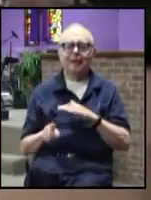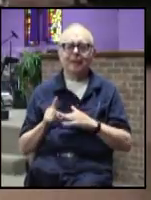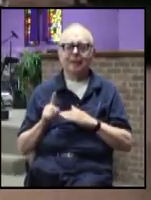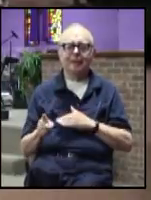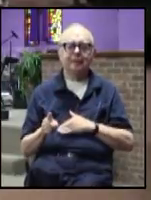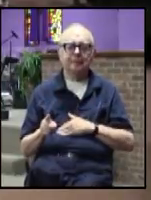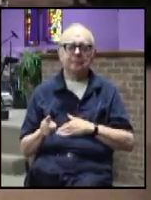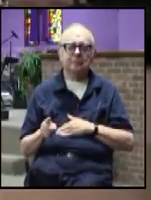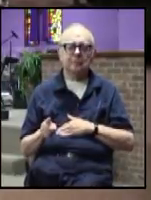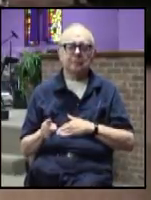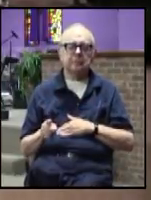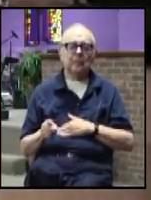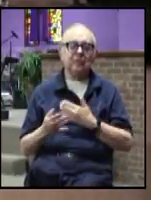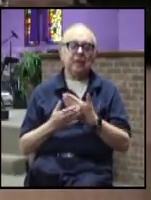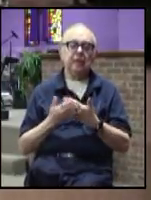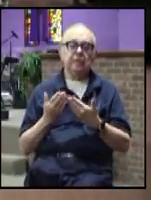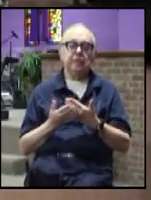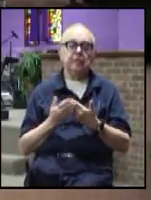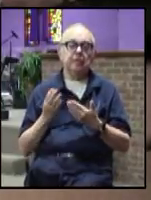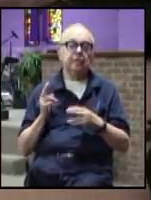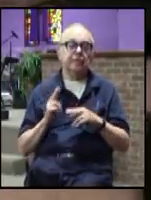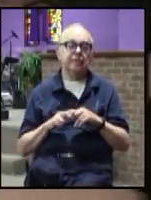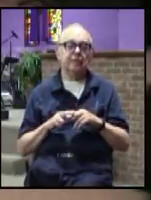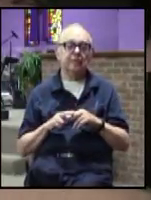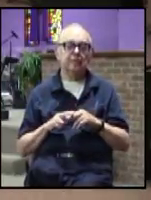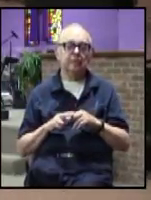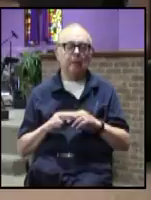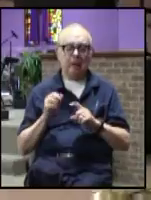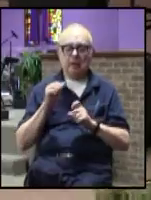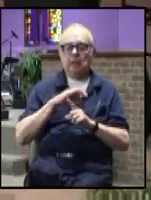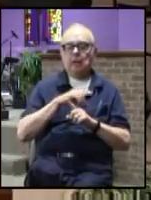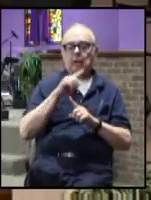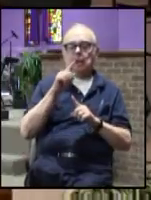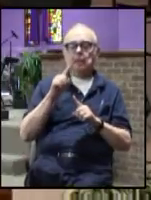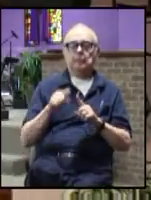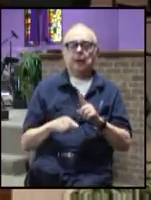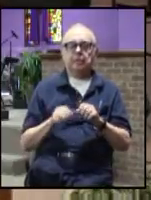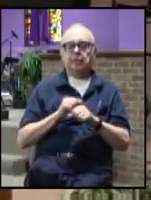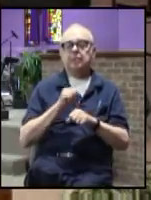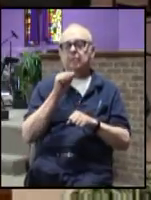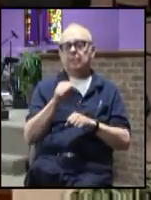What is it easier to sit on? A mountain